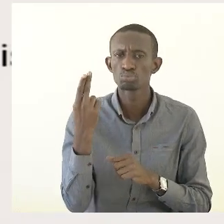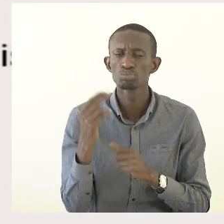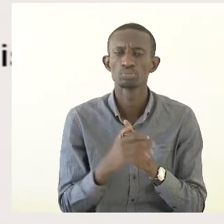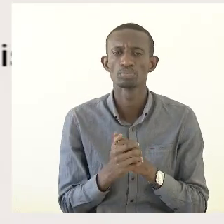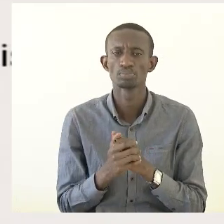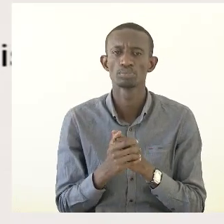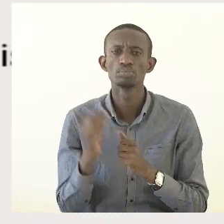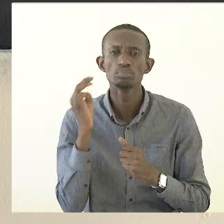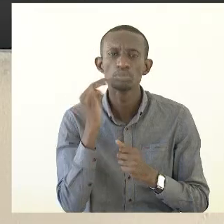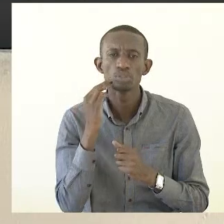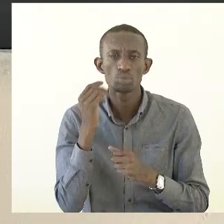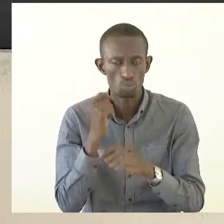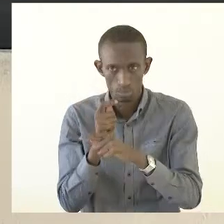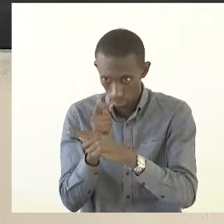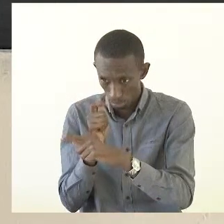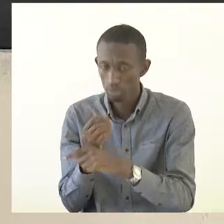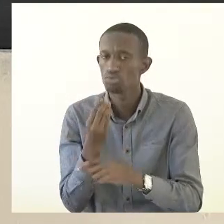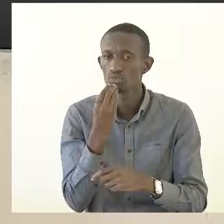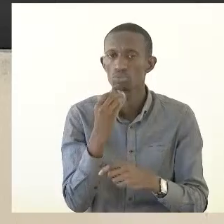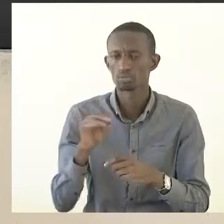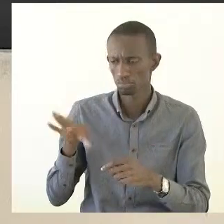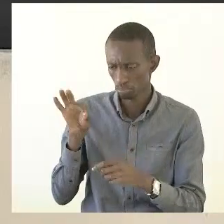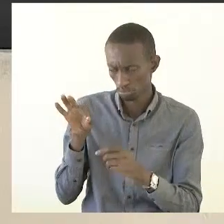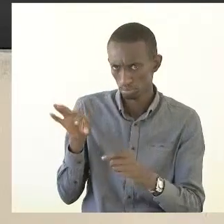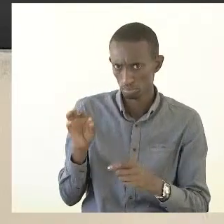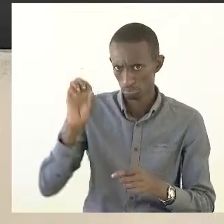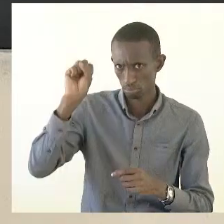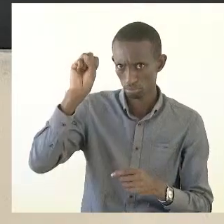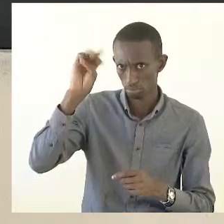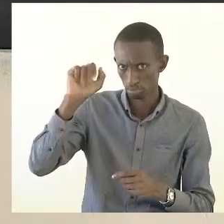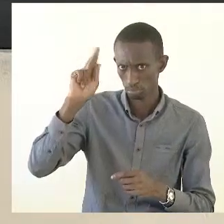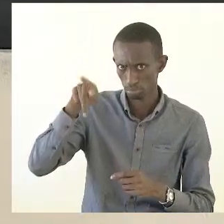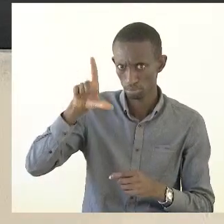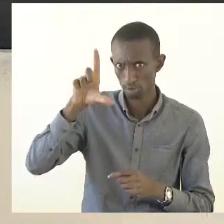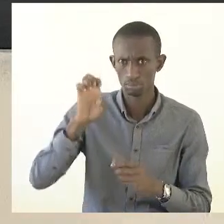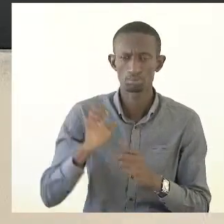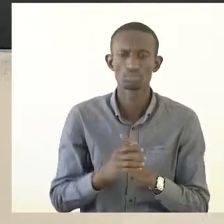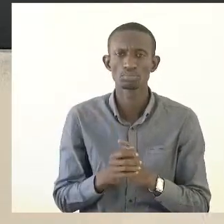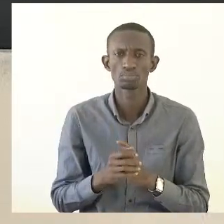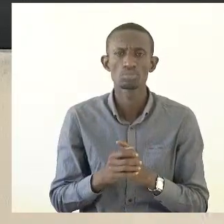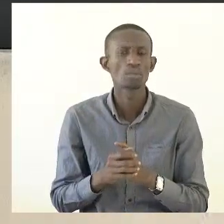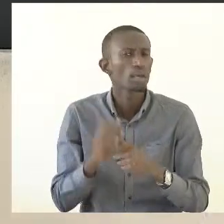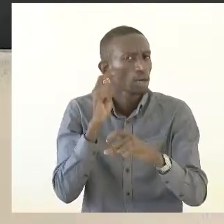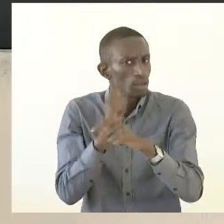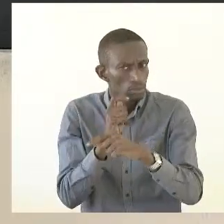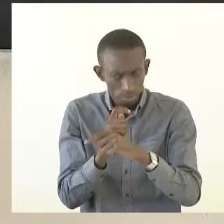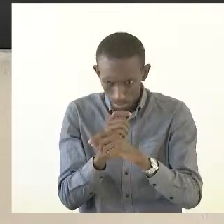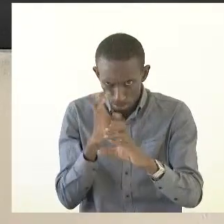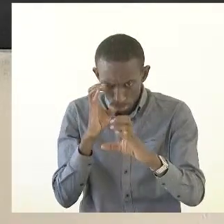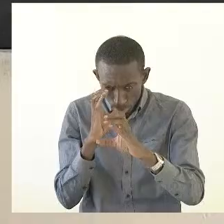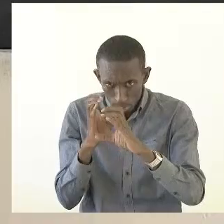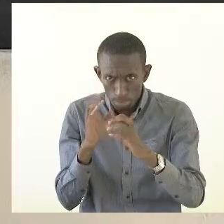sample. These are the tests for proteins. We